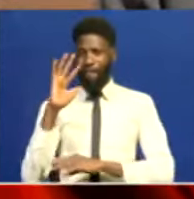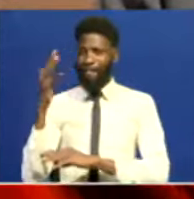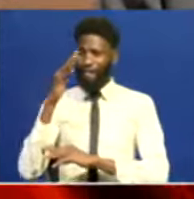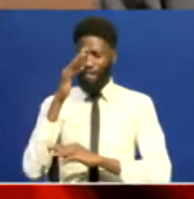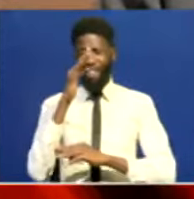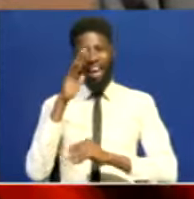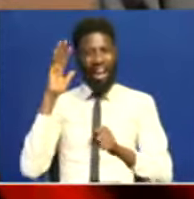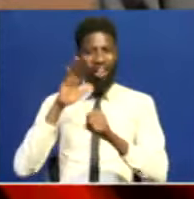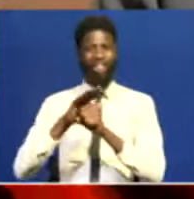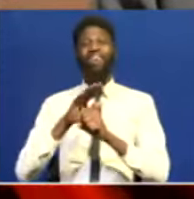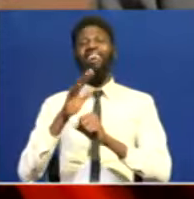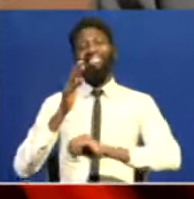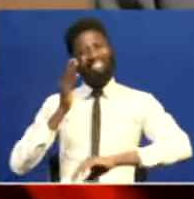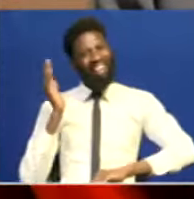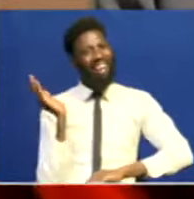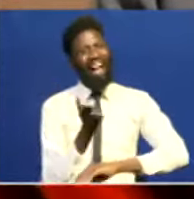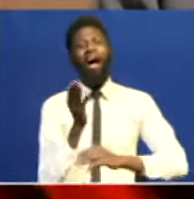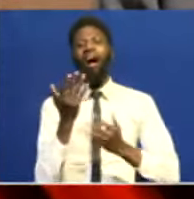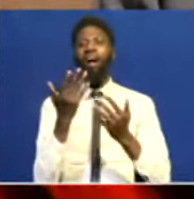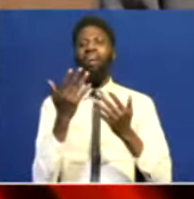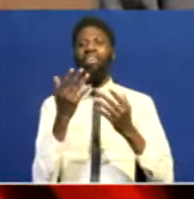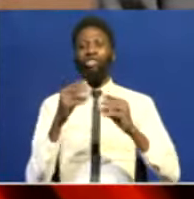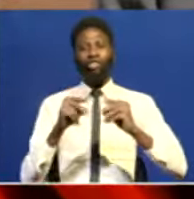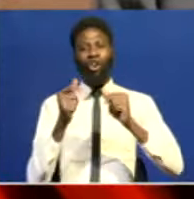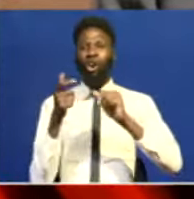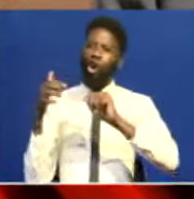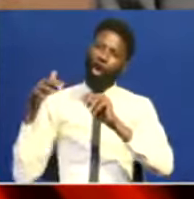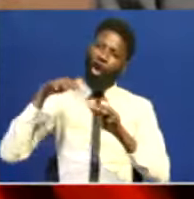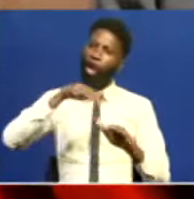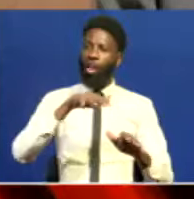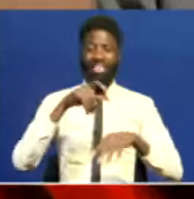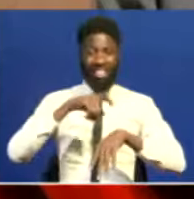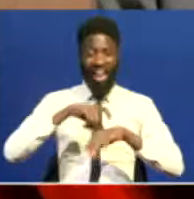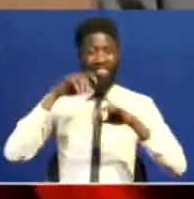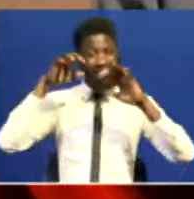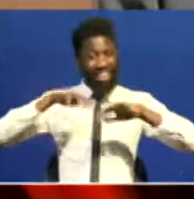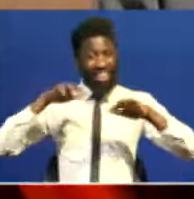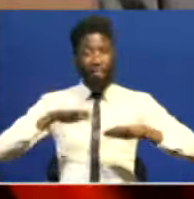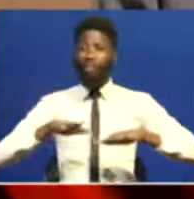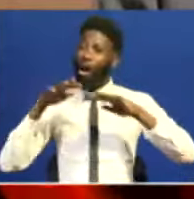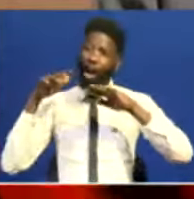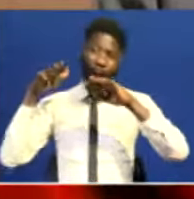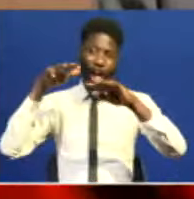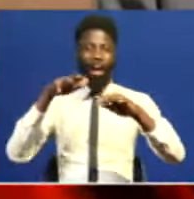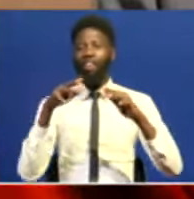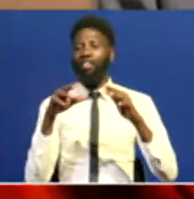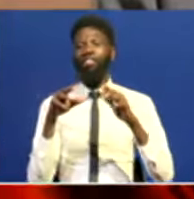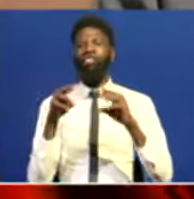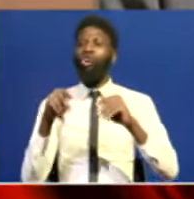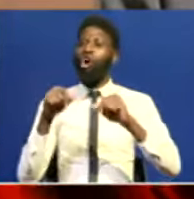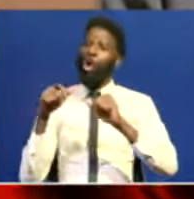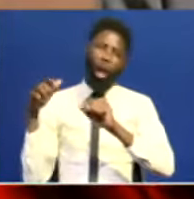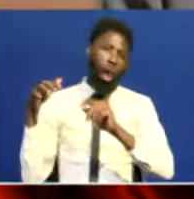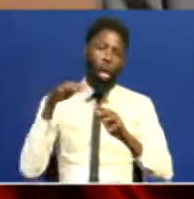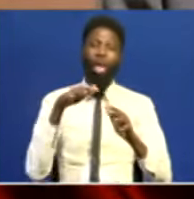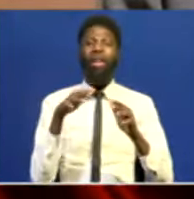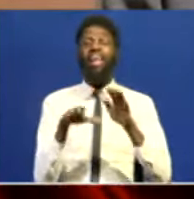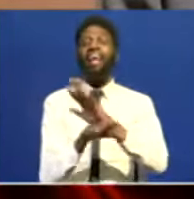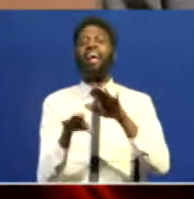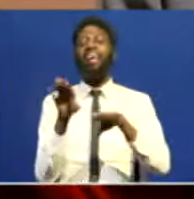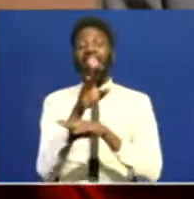had degraded lands, we had erosions. You know how it is when it rains too much and too fast, then you have erosion, it washes everything away, even the